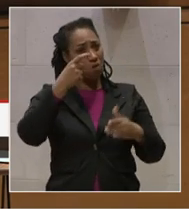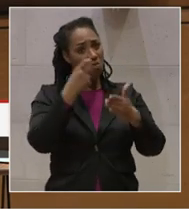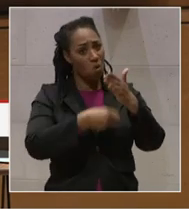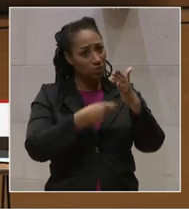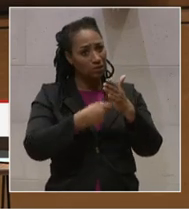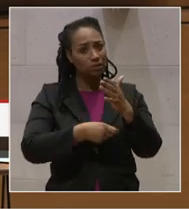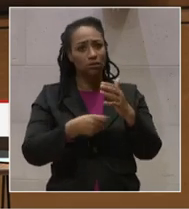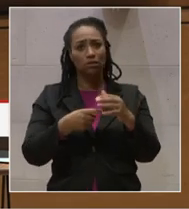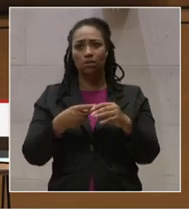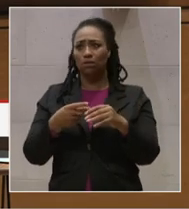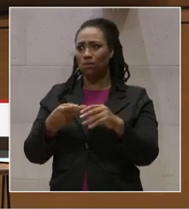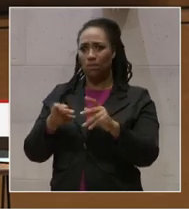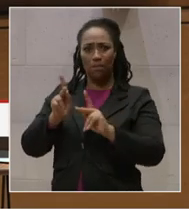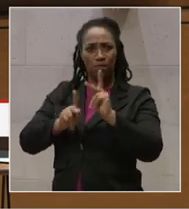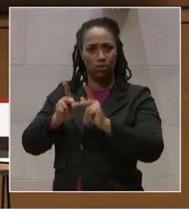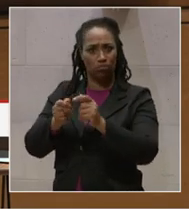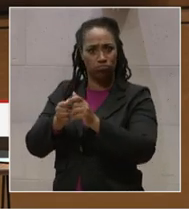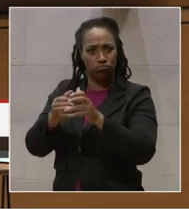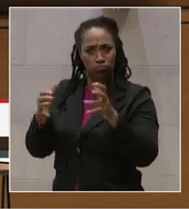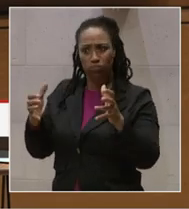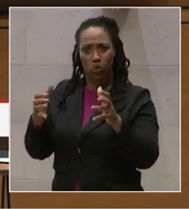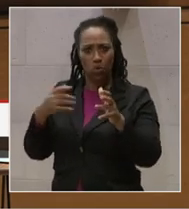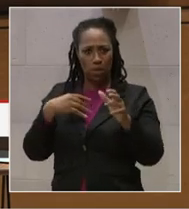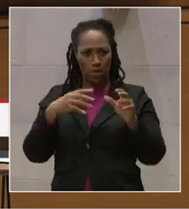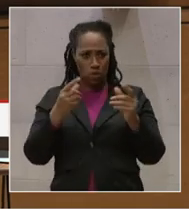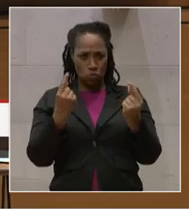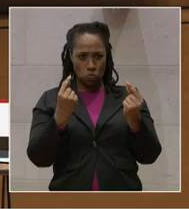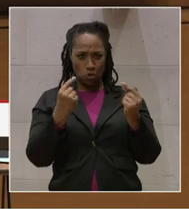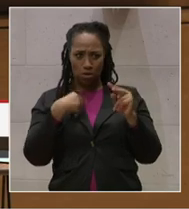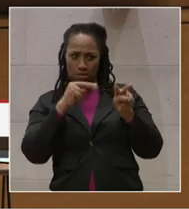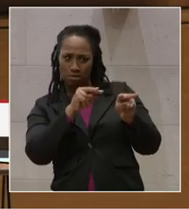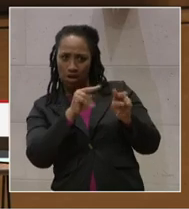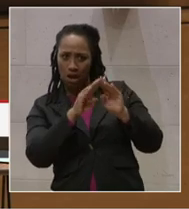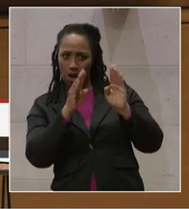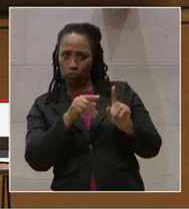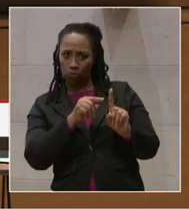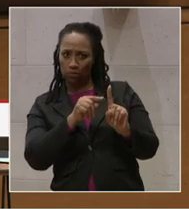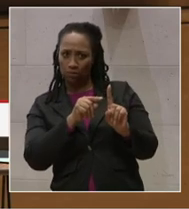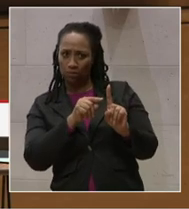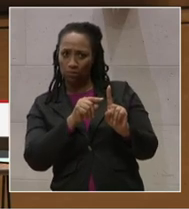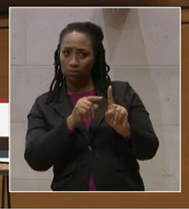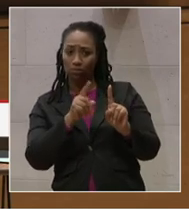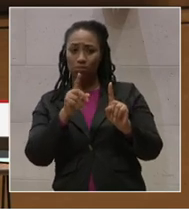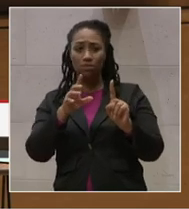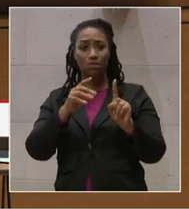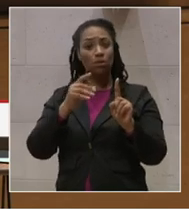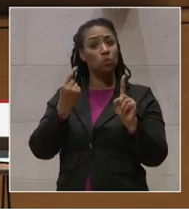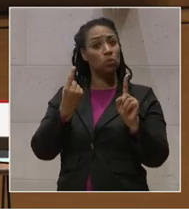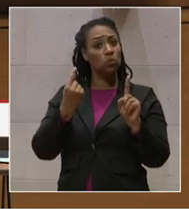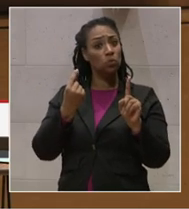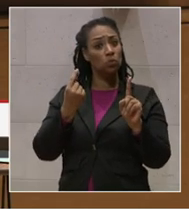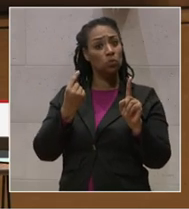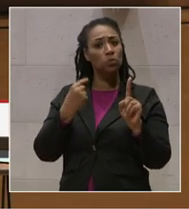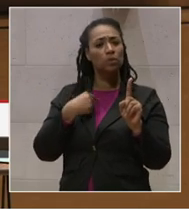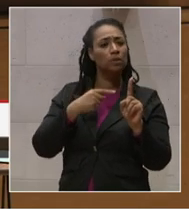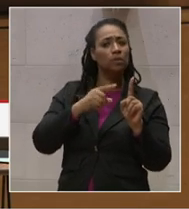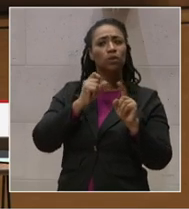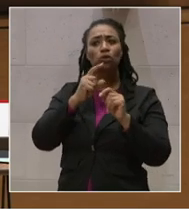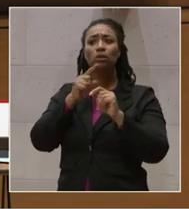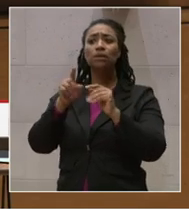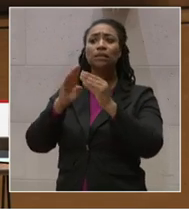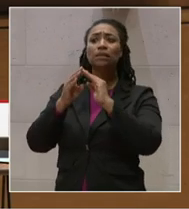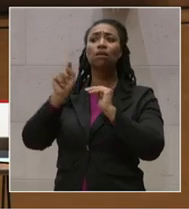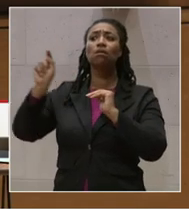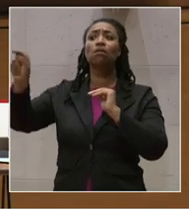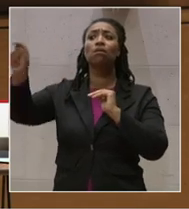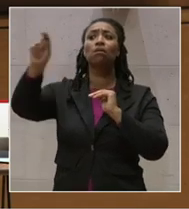that as a city, we compete with all other cities. And so right now, post-COVID, where somebody can have a job anywhere,